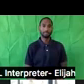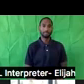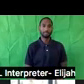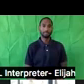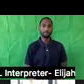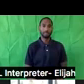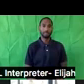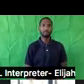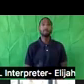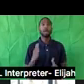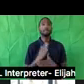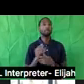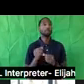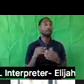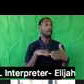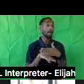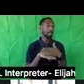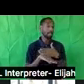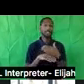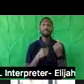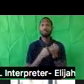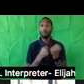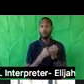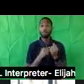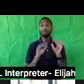Just sharing about the access supports we have available today.